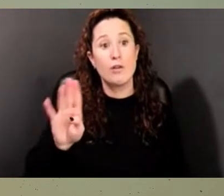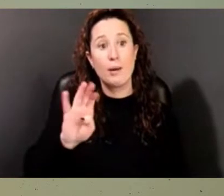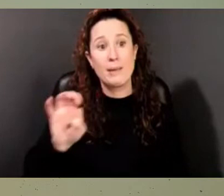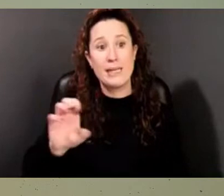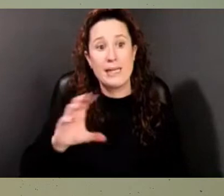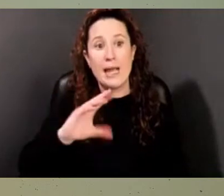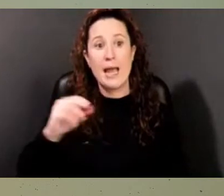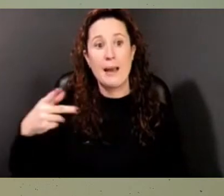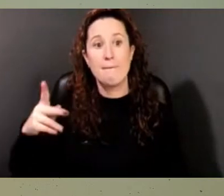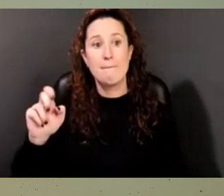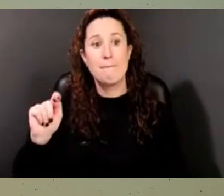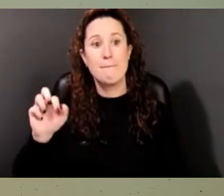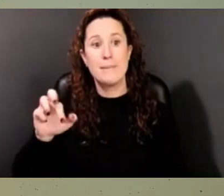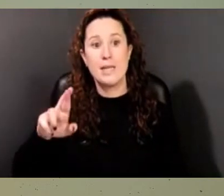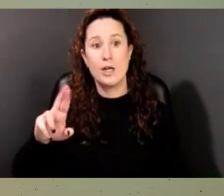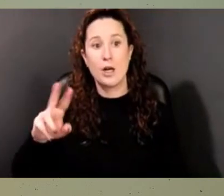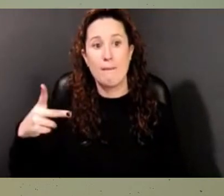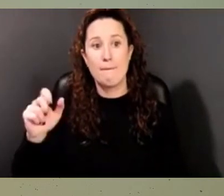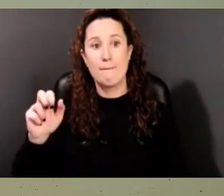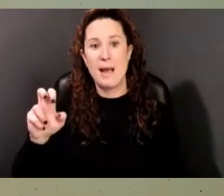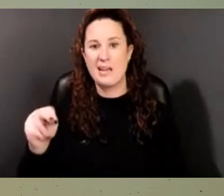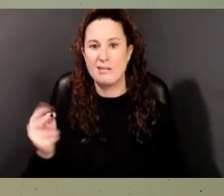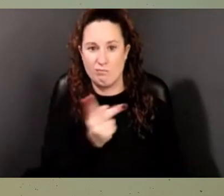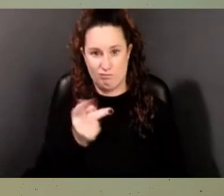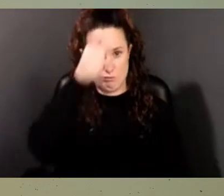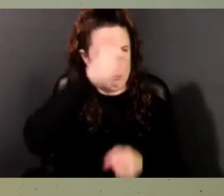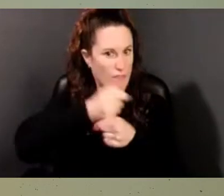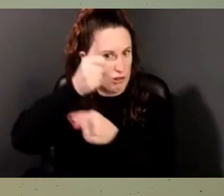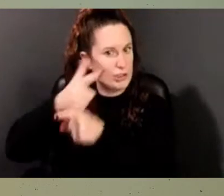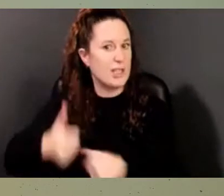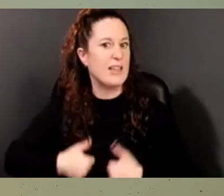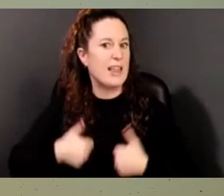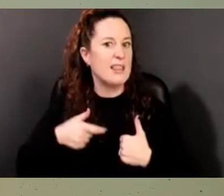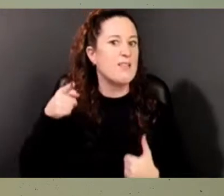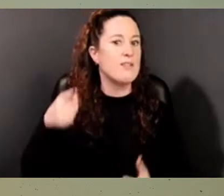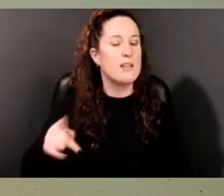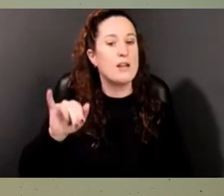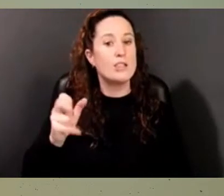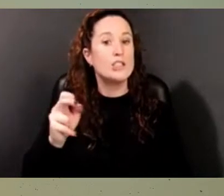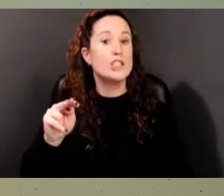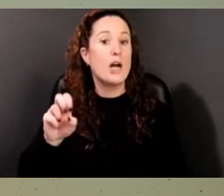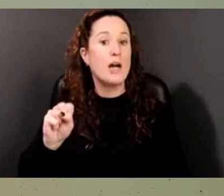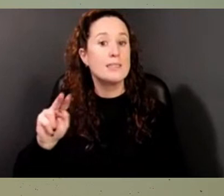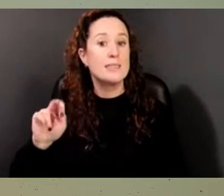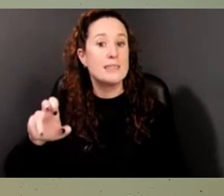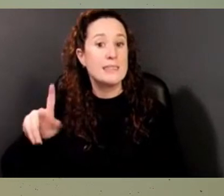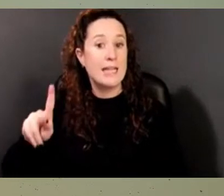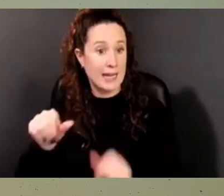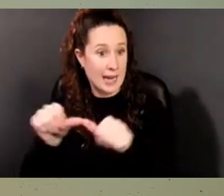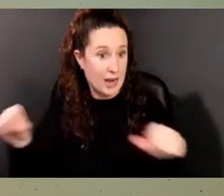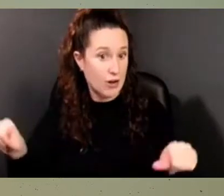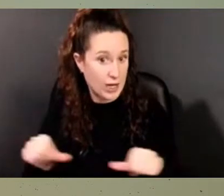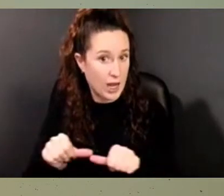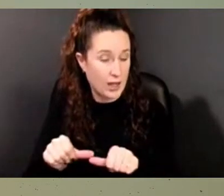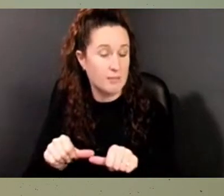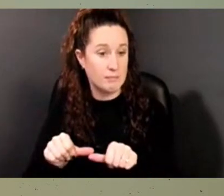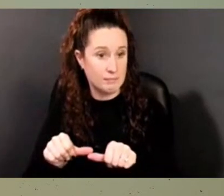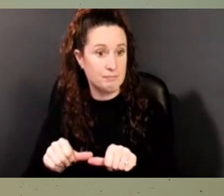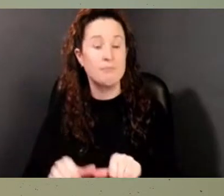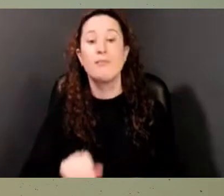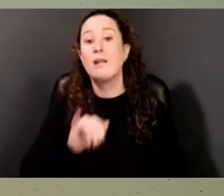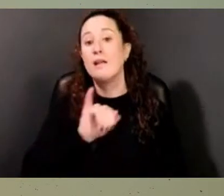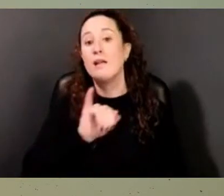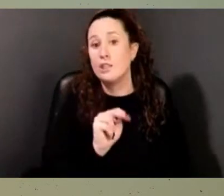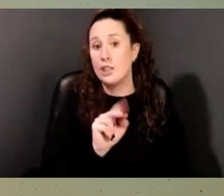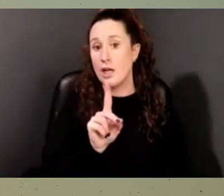his brother John Furbee lived and worked in the Jones Neck area. They had been tenants of Nathaniel Luff. After John Dickinson purchased the